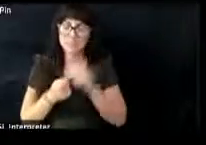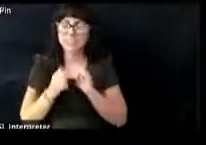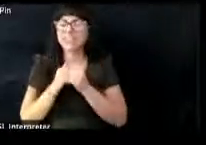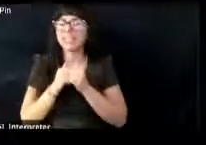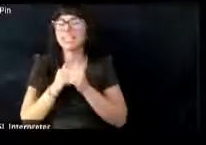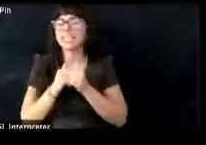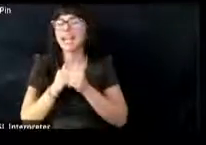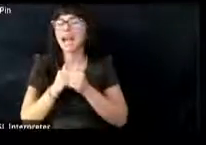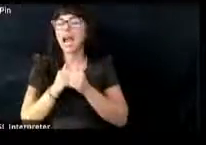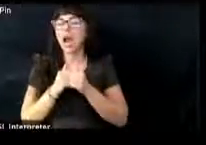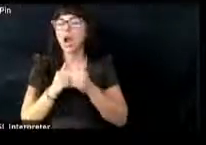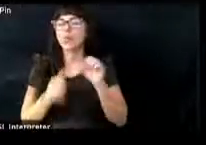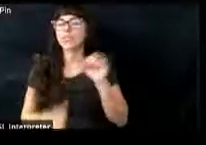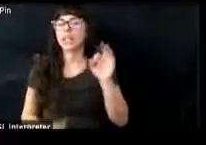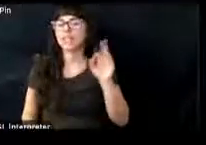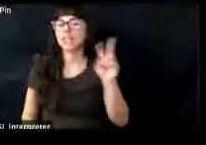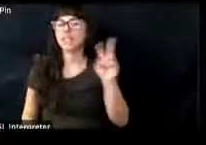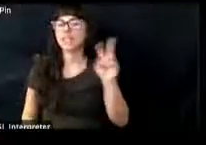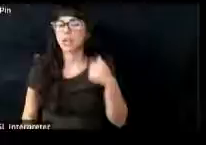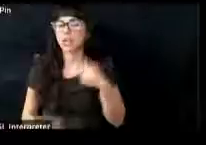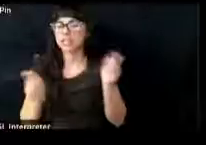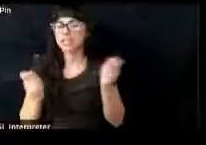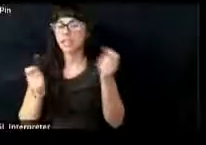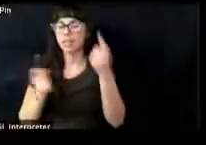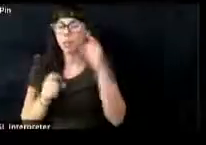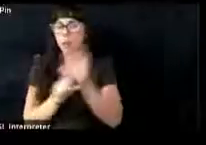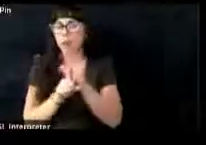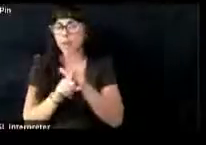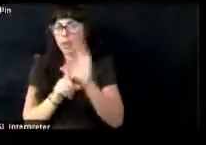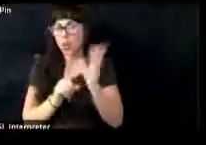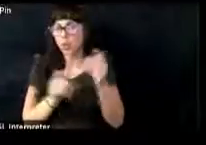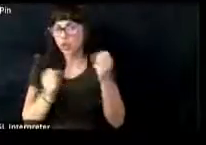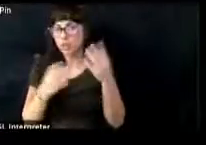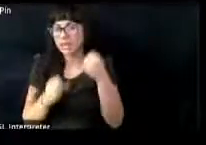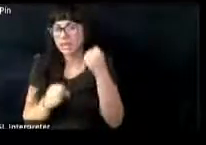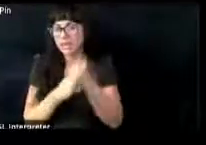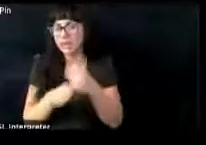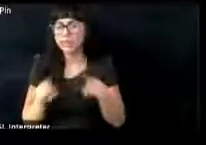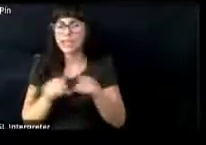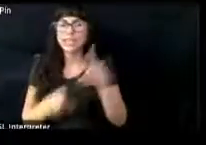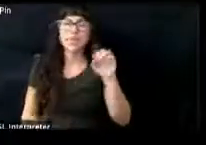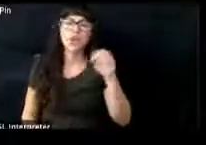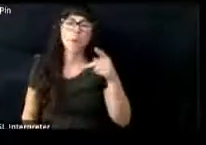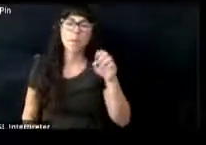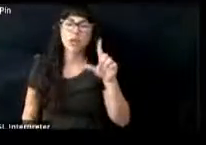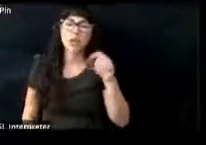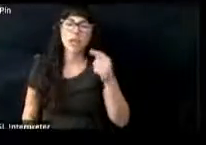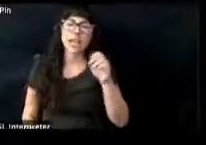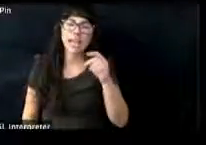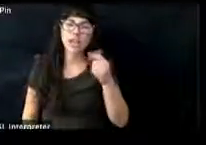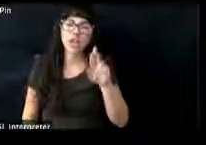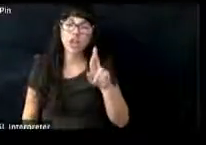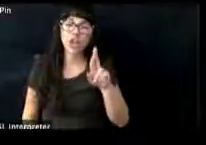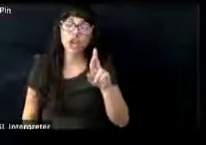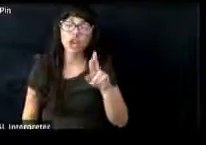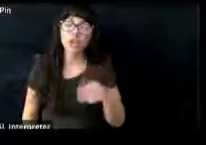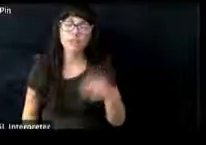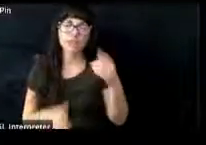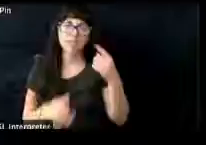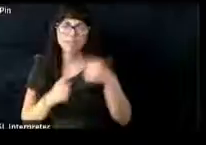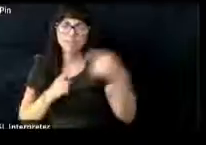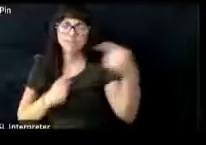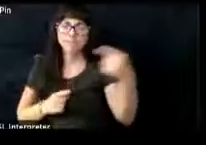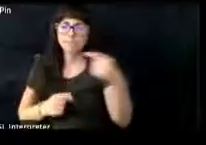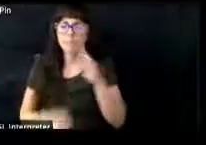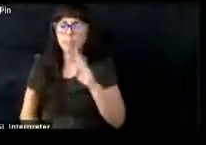has been celebrated in popular culture over the years as a sort of doppelganger, contrasting with the glitzier Hollywood and Beverly Hills side